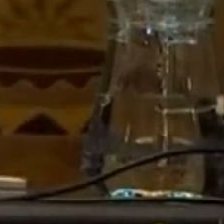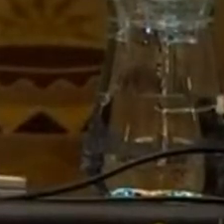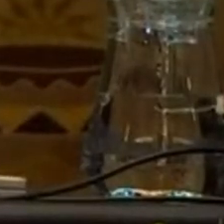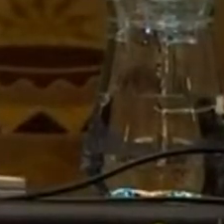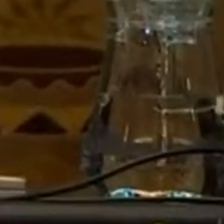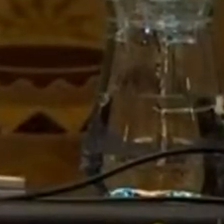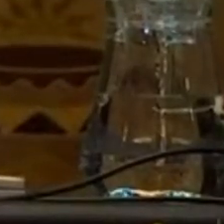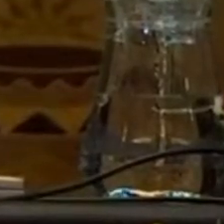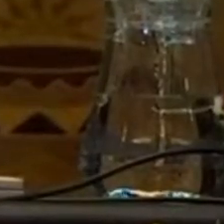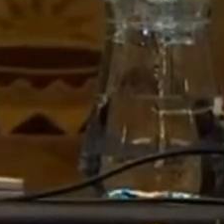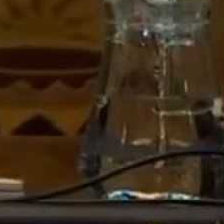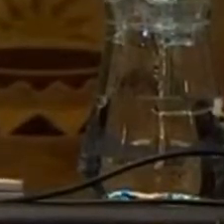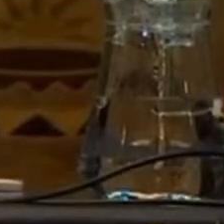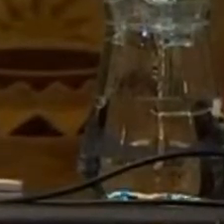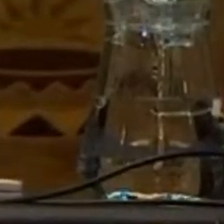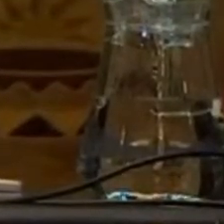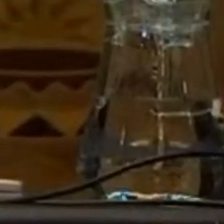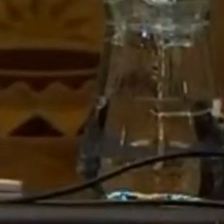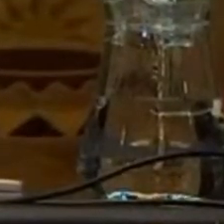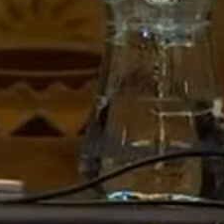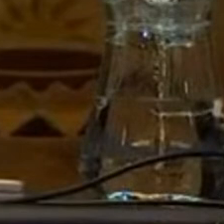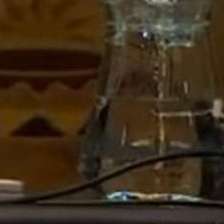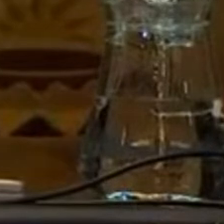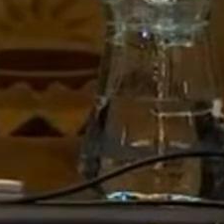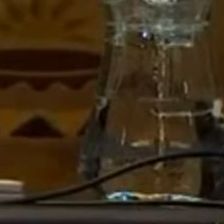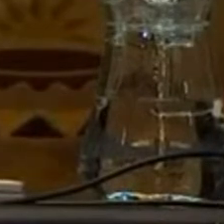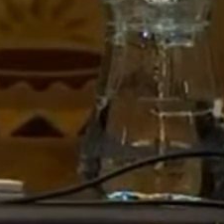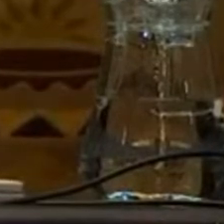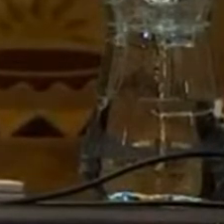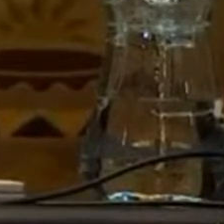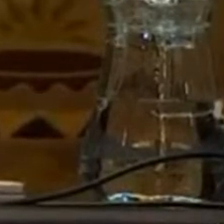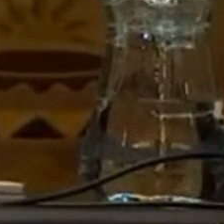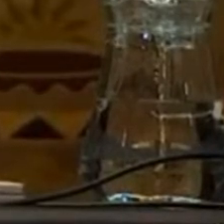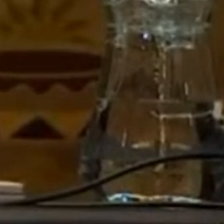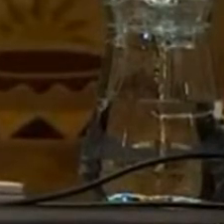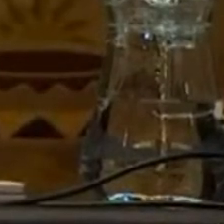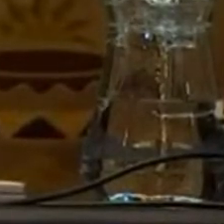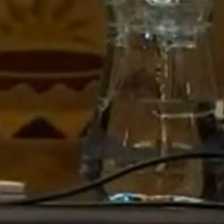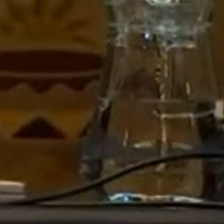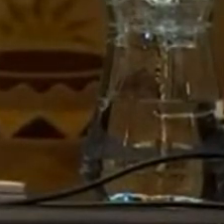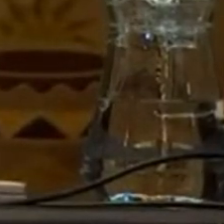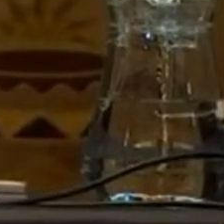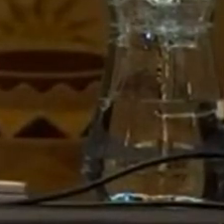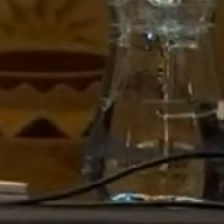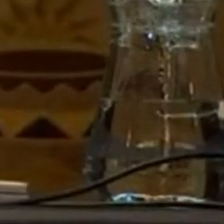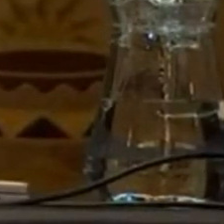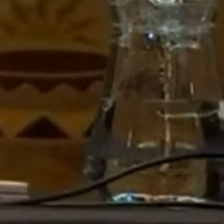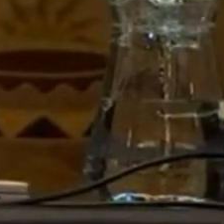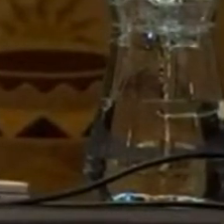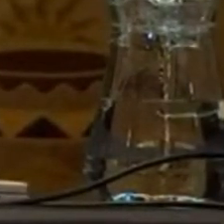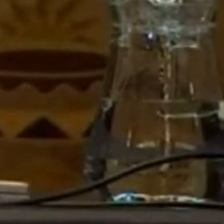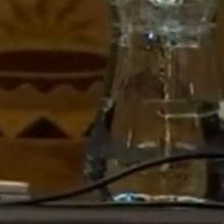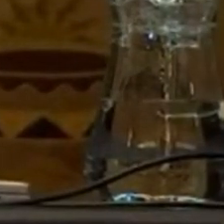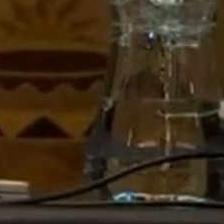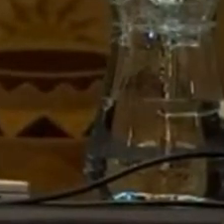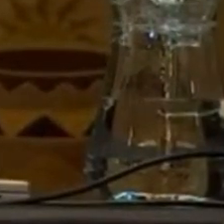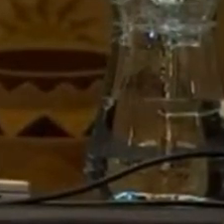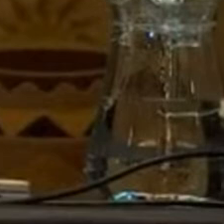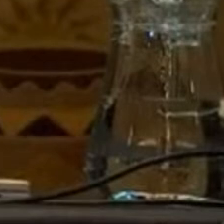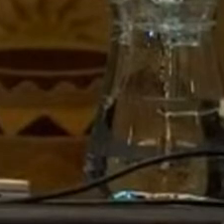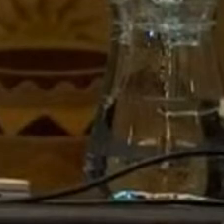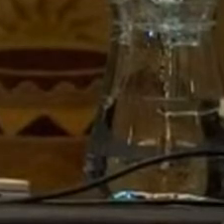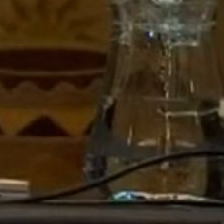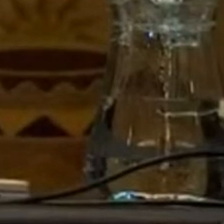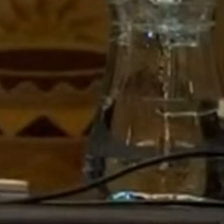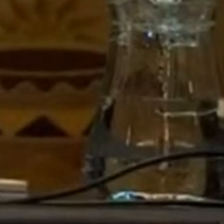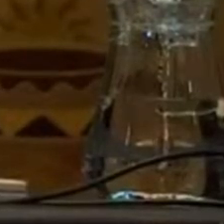Thank you very much. Honorable members, I want to start by apologizing to all of you for